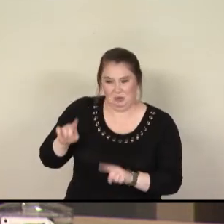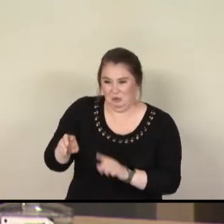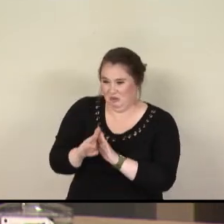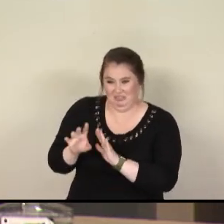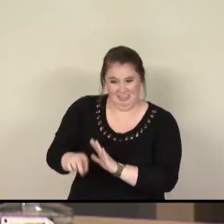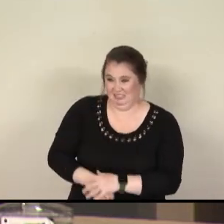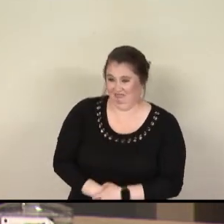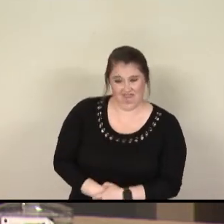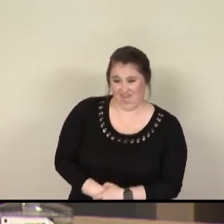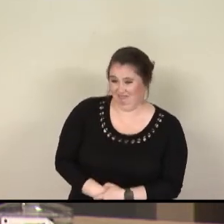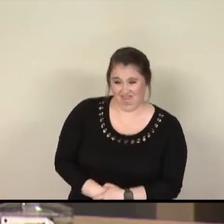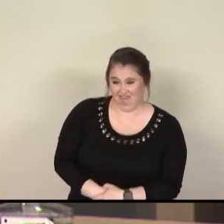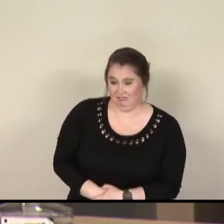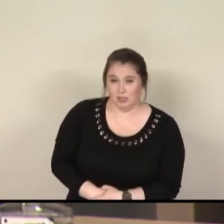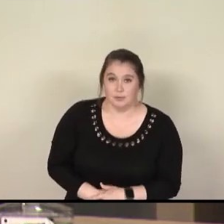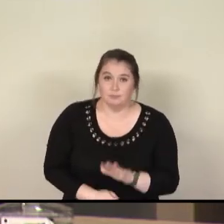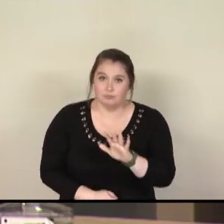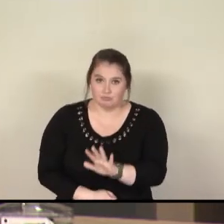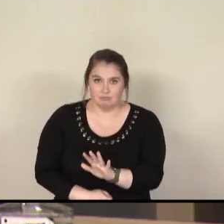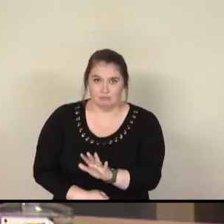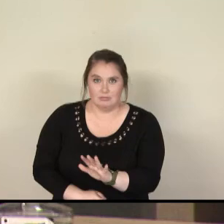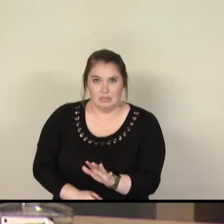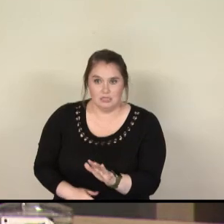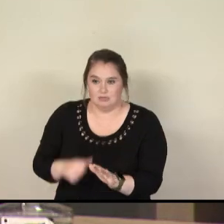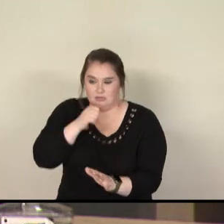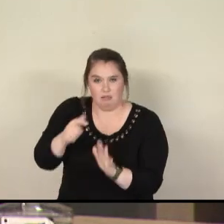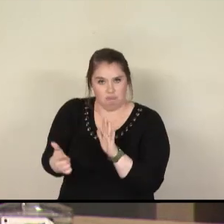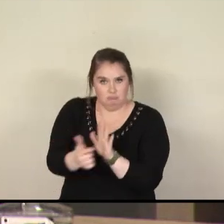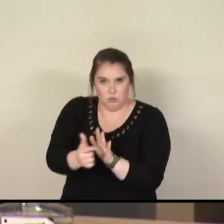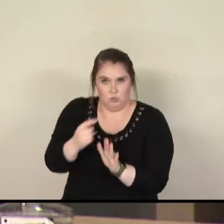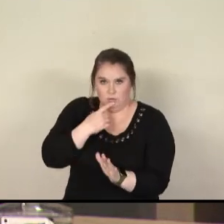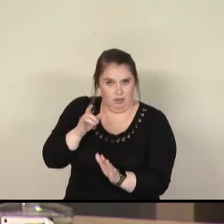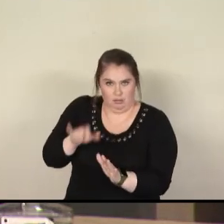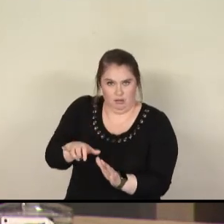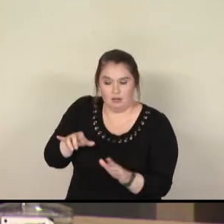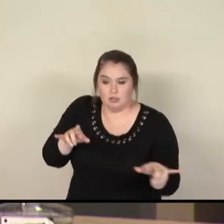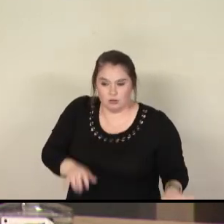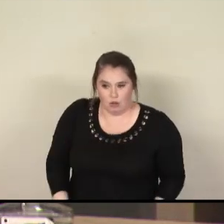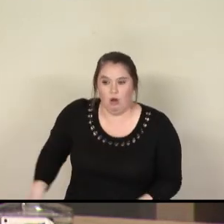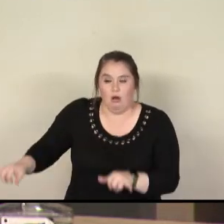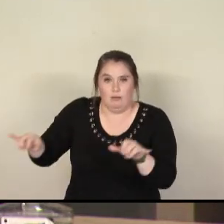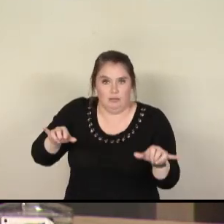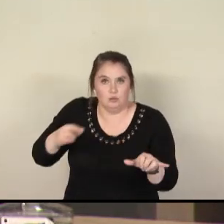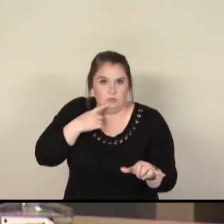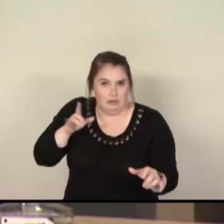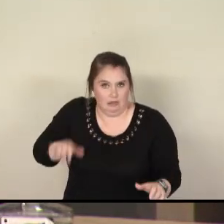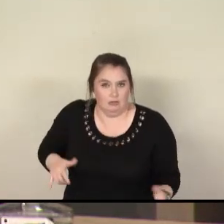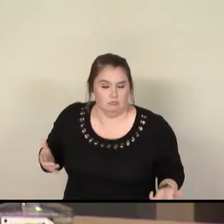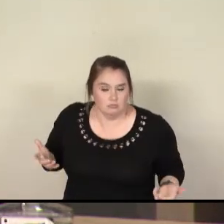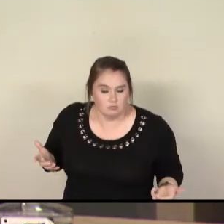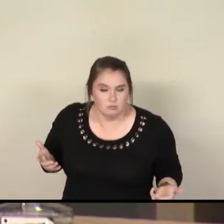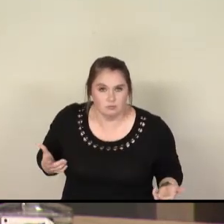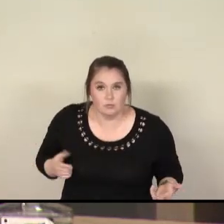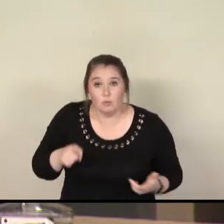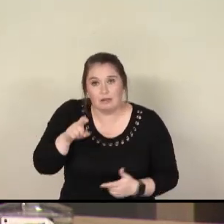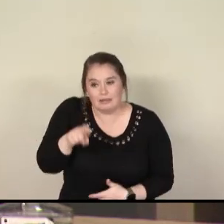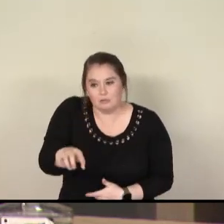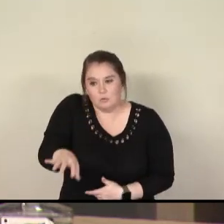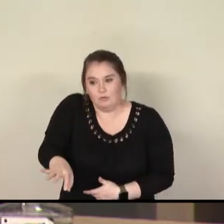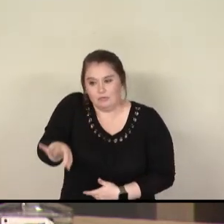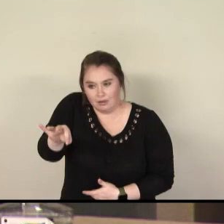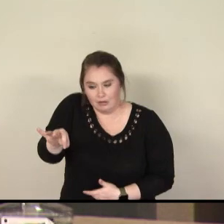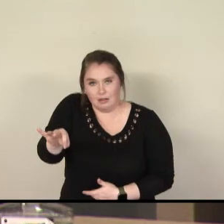Waco ISD. It's legal to say that, but it's very common at the same time. And so we have to find